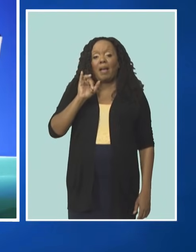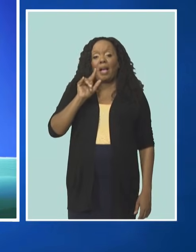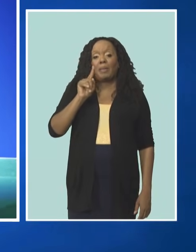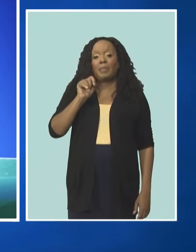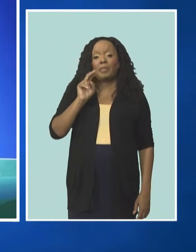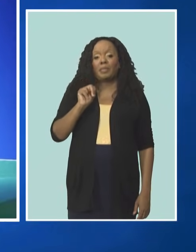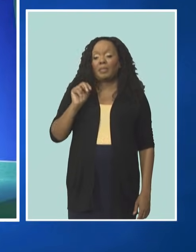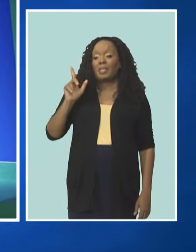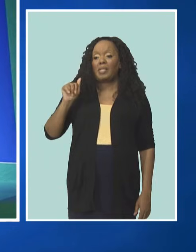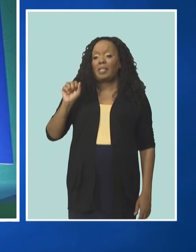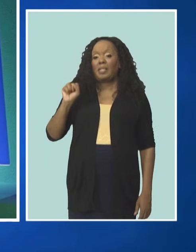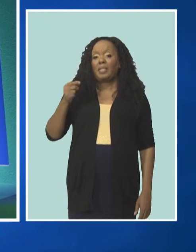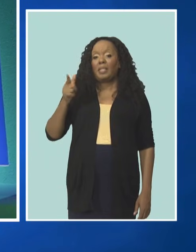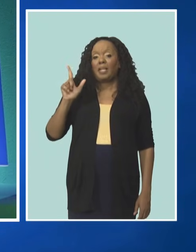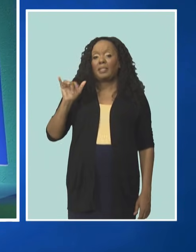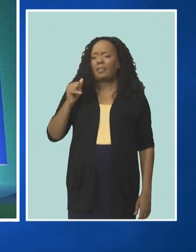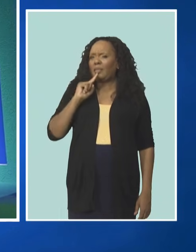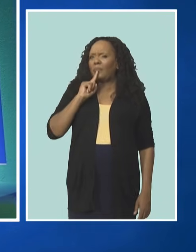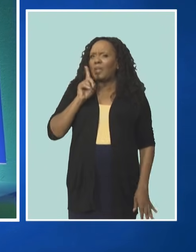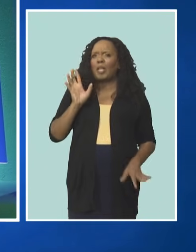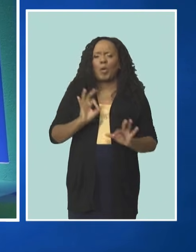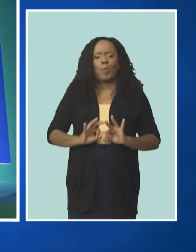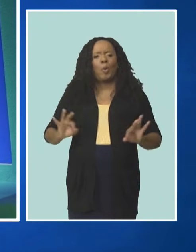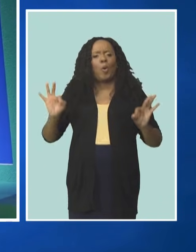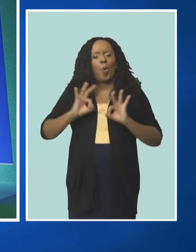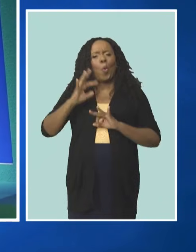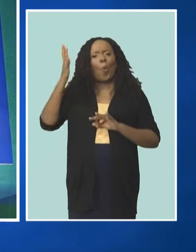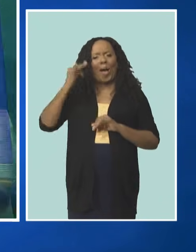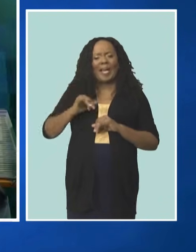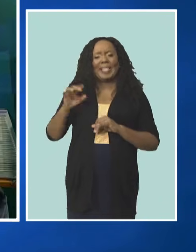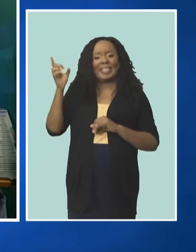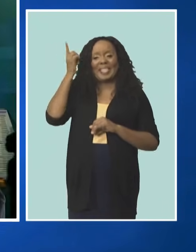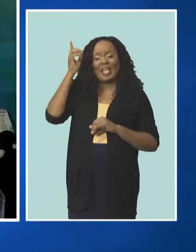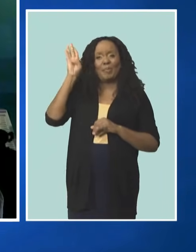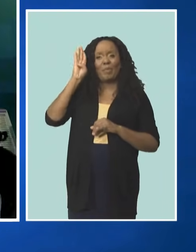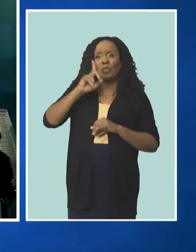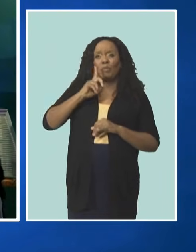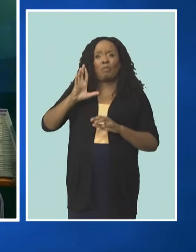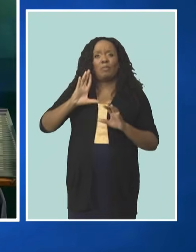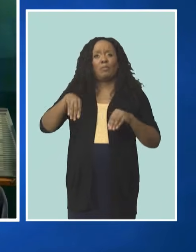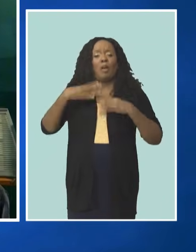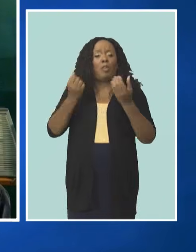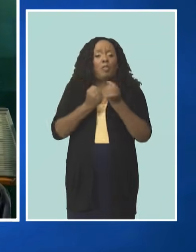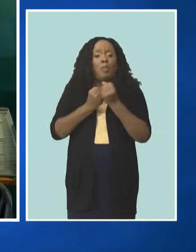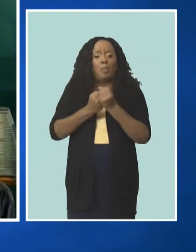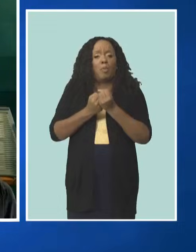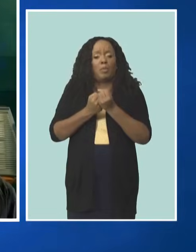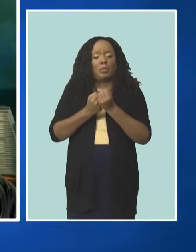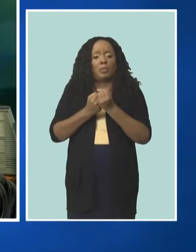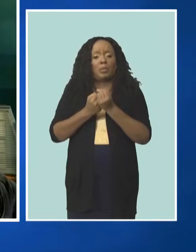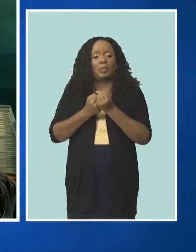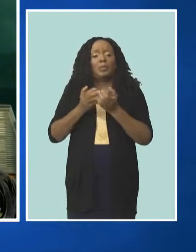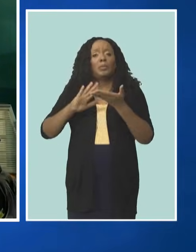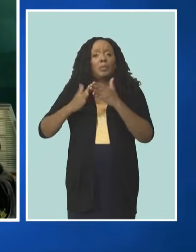was a necessity given Mr. Bradshaw's contribution to the community. Deputy Prime